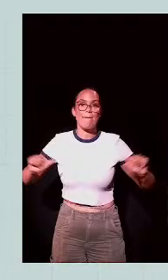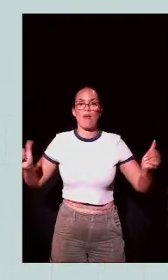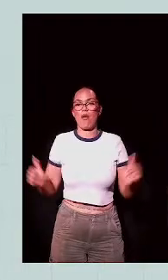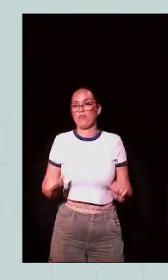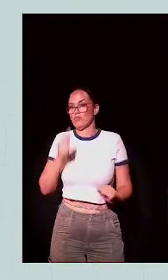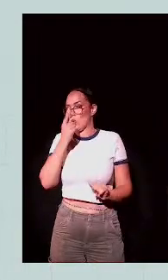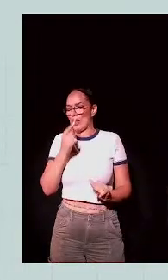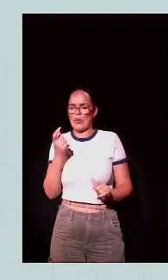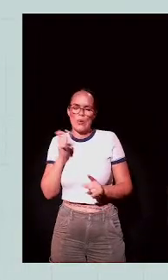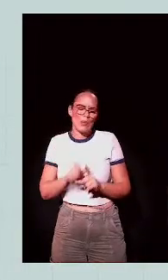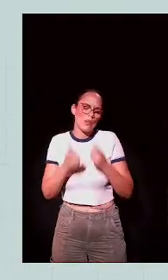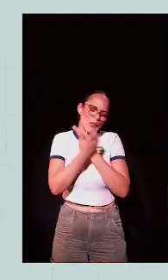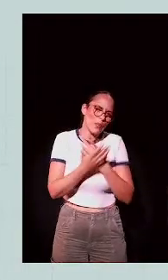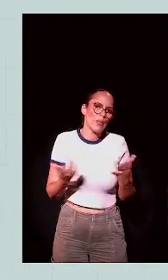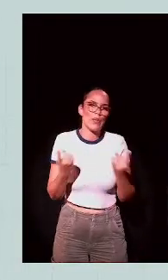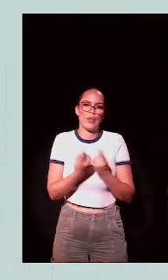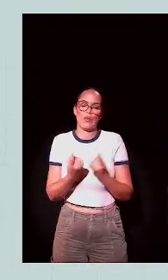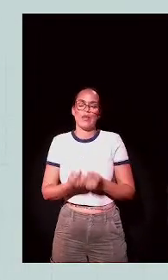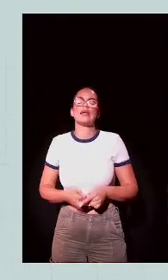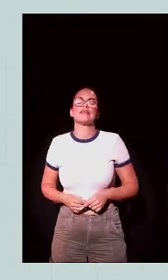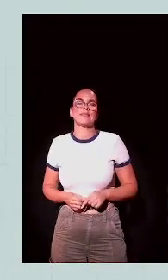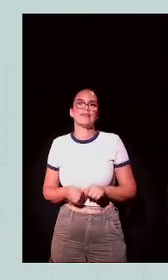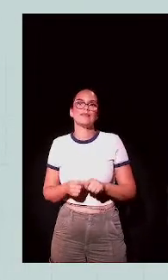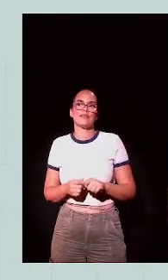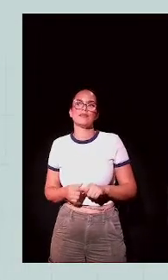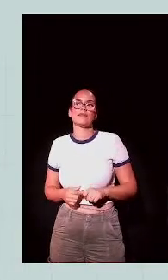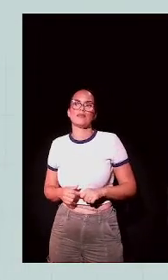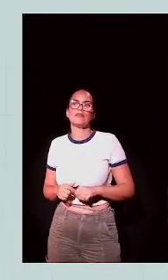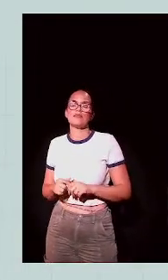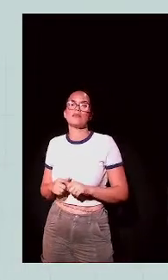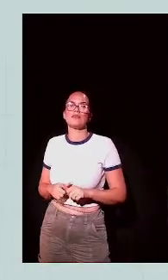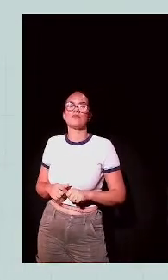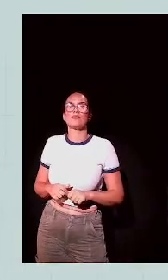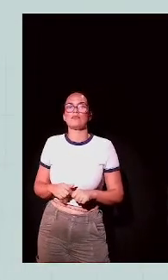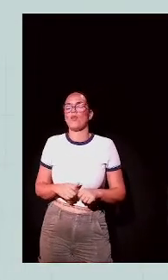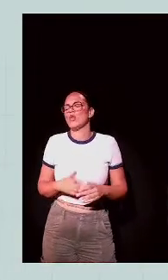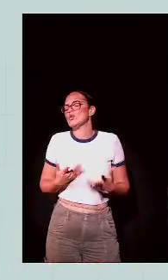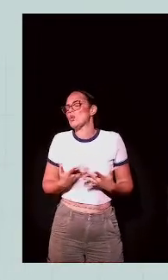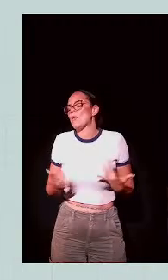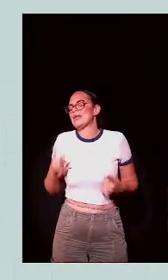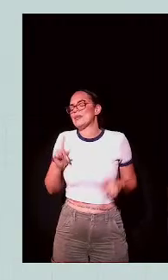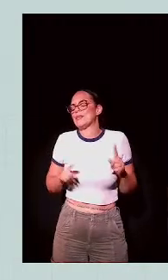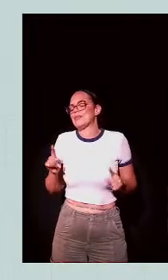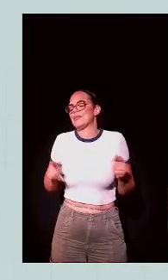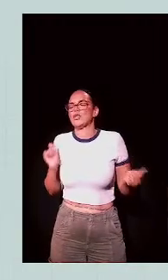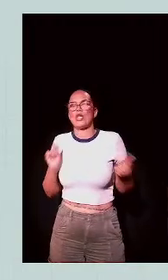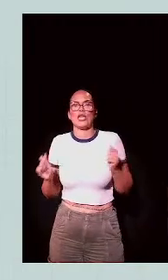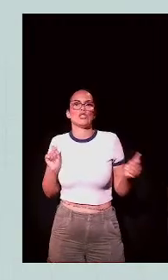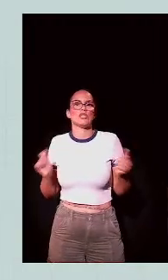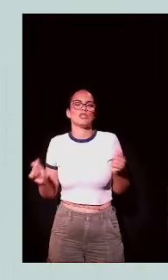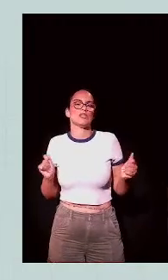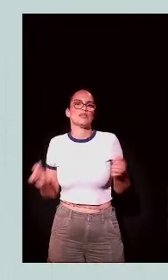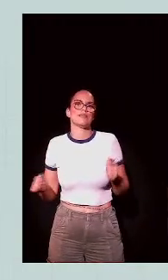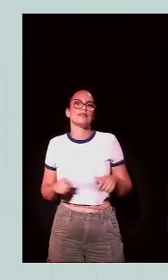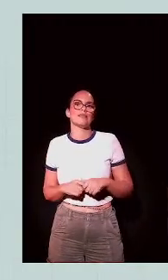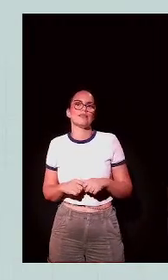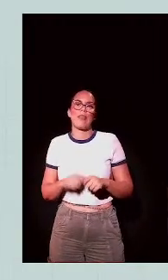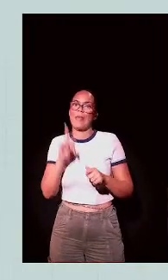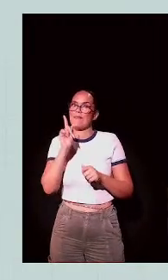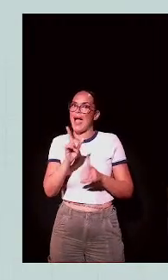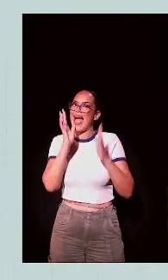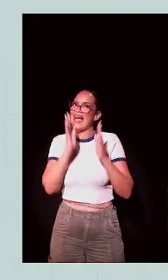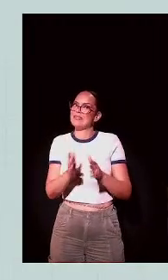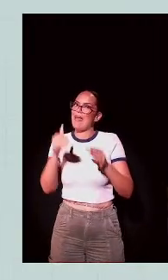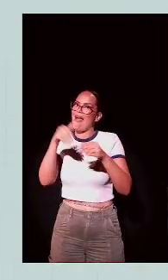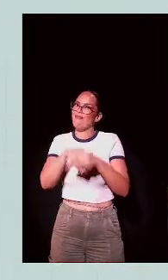based on a slew, it can impart all kinds of changes onto the wave shape as well as its envelope generator